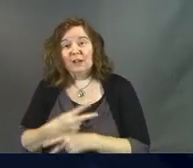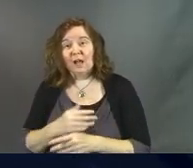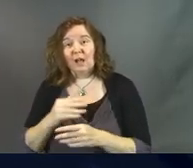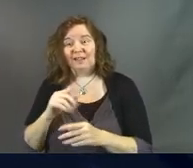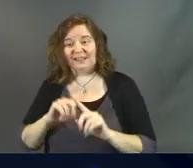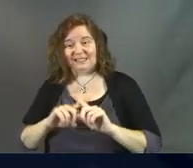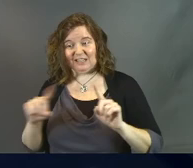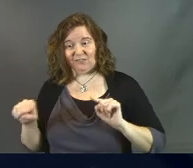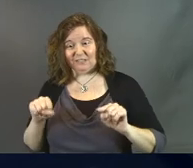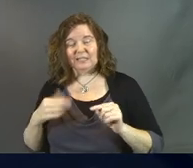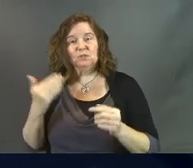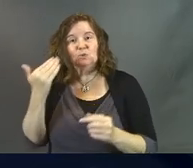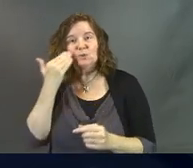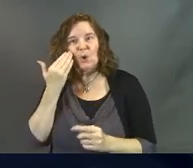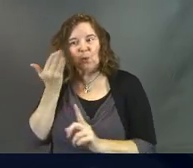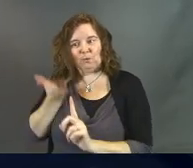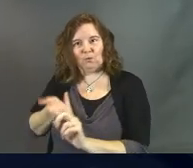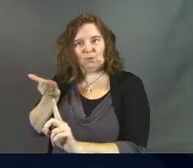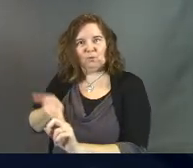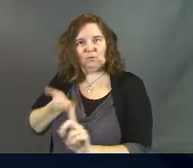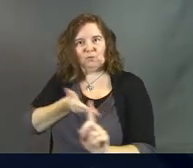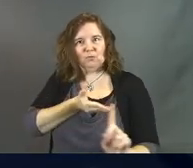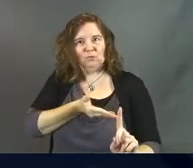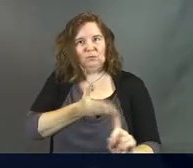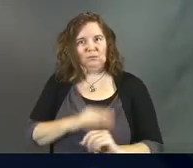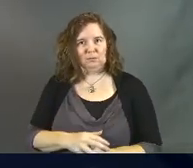the nuances is to get to know them.